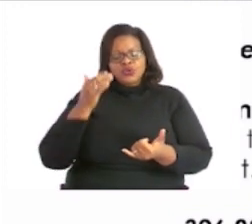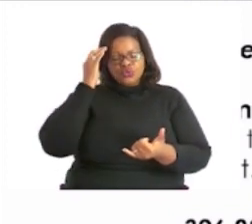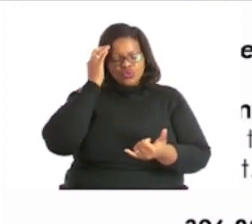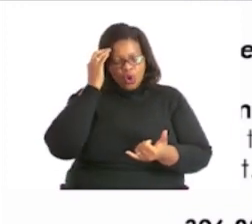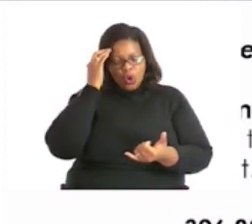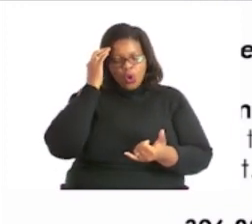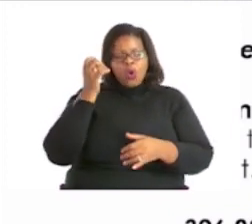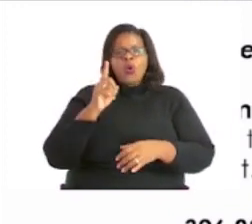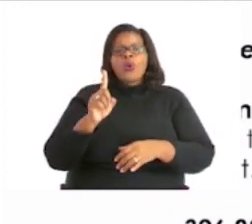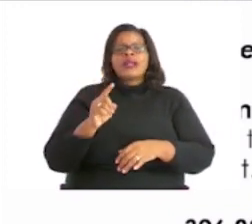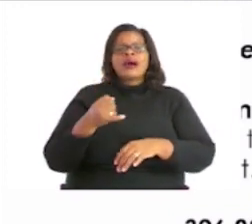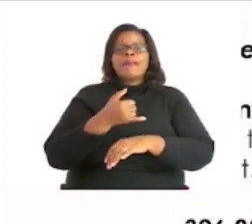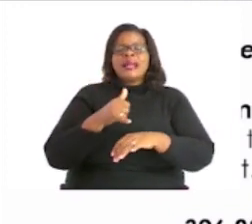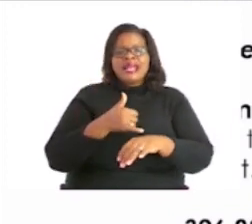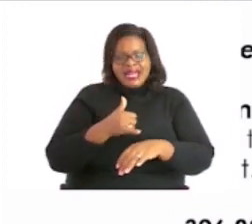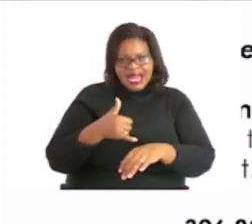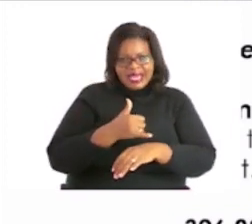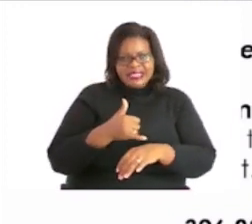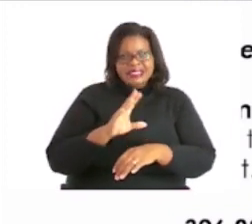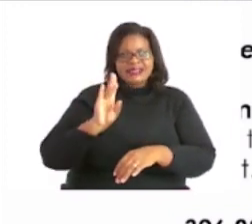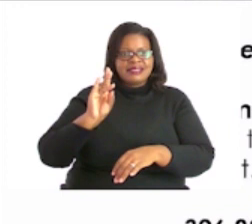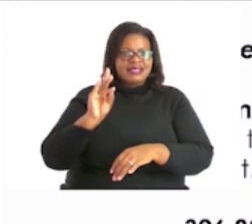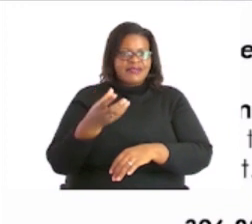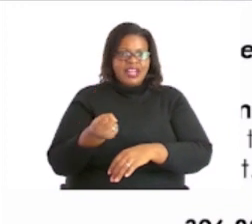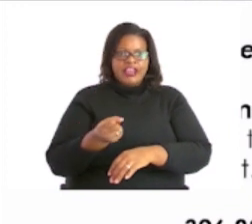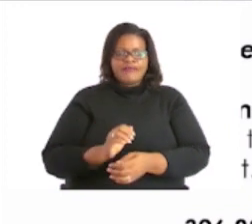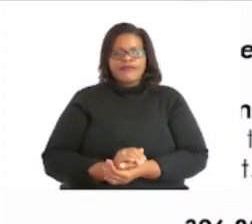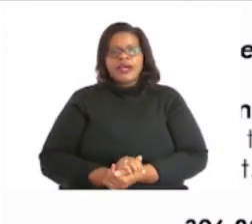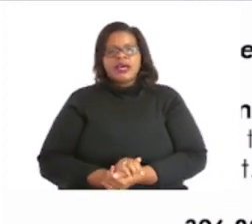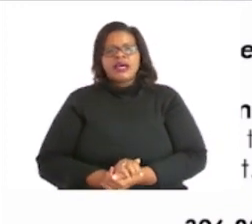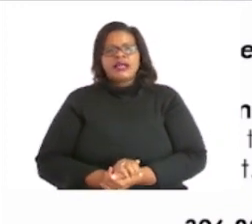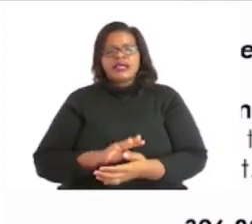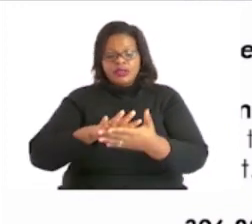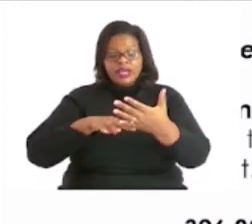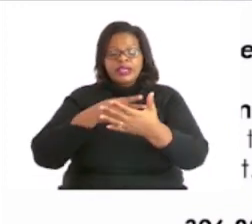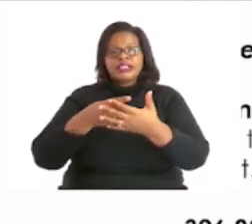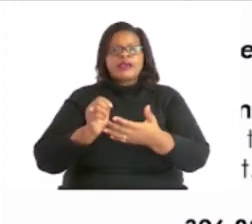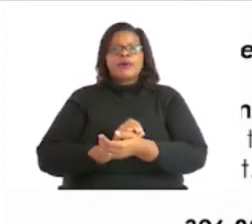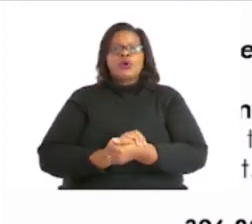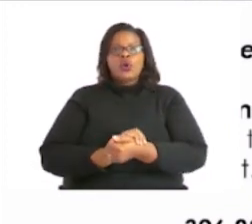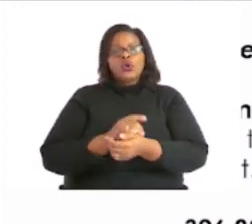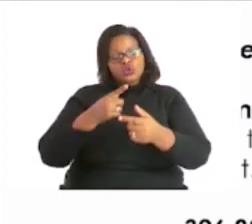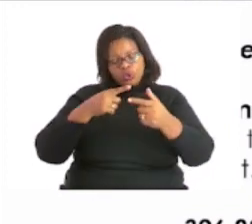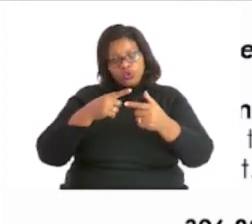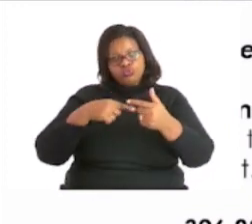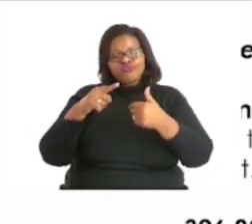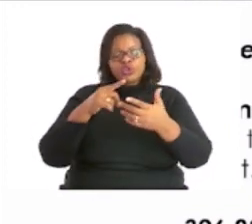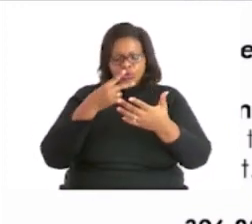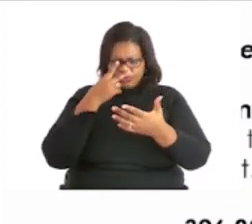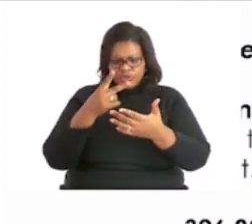place or position the 7 has. We go to our place value chart and